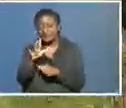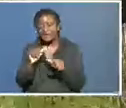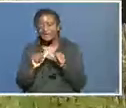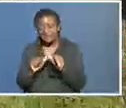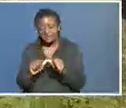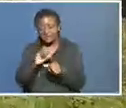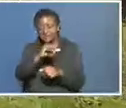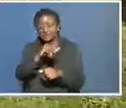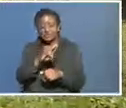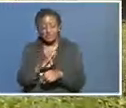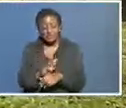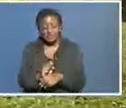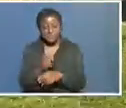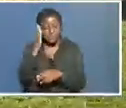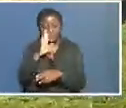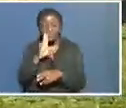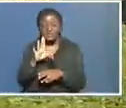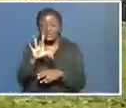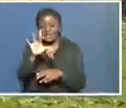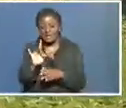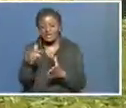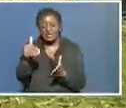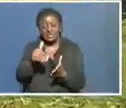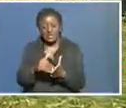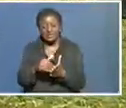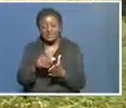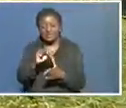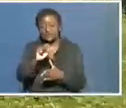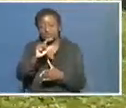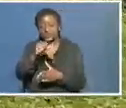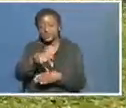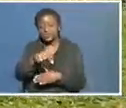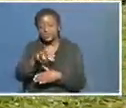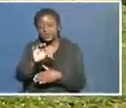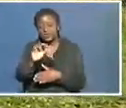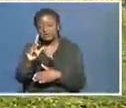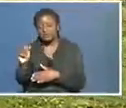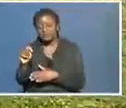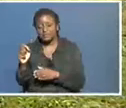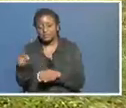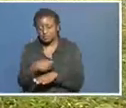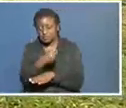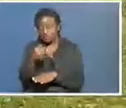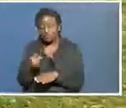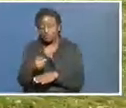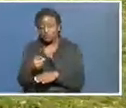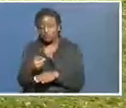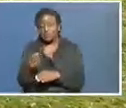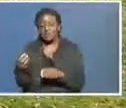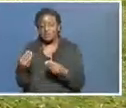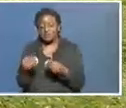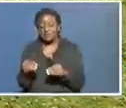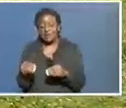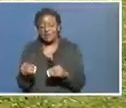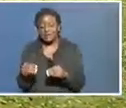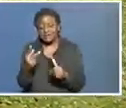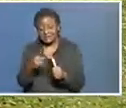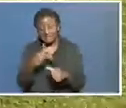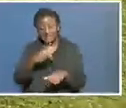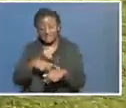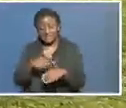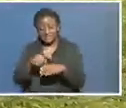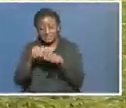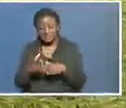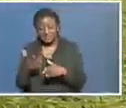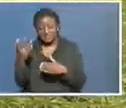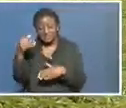jobs. It will be an 8,000-square-foot supermarket that Chief Financial Officer Lurleen Moss says marks the second time owners will